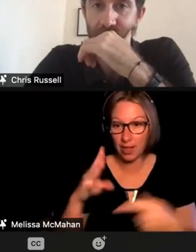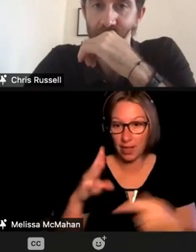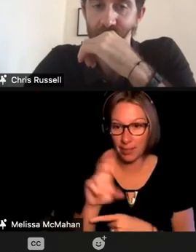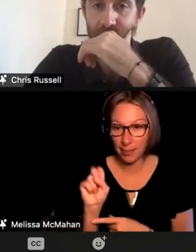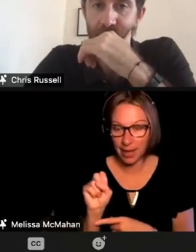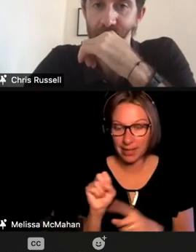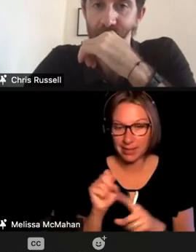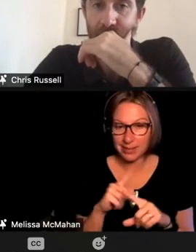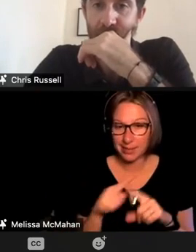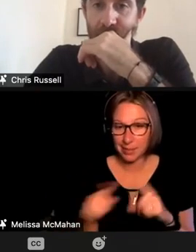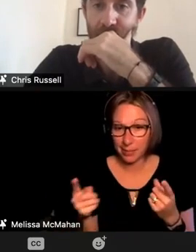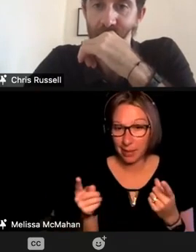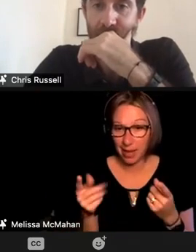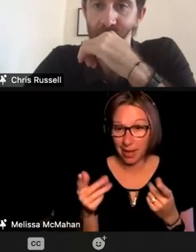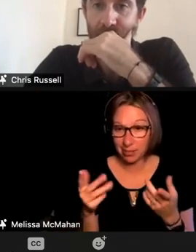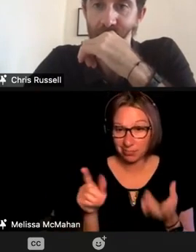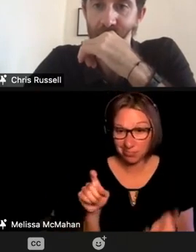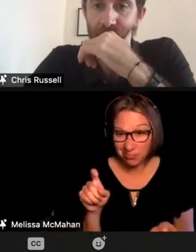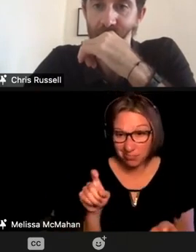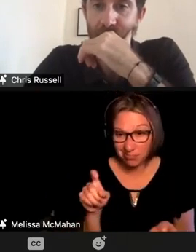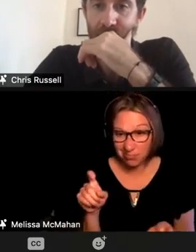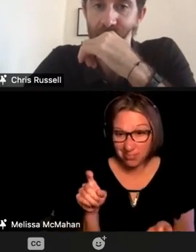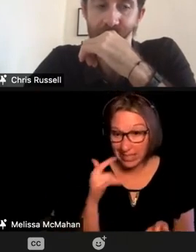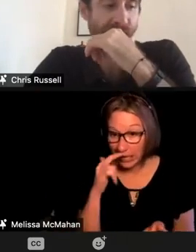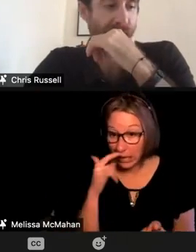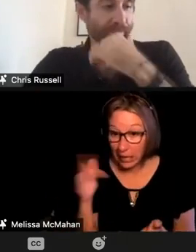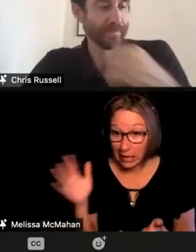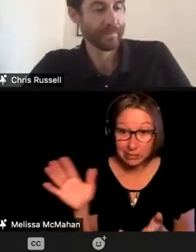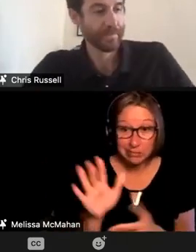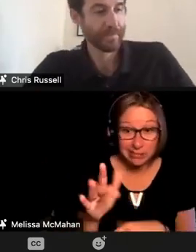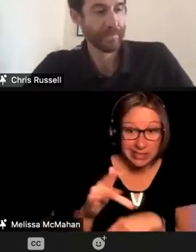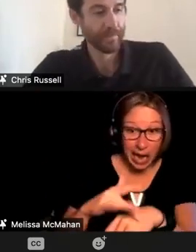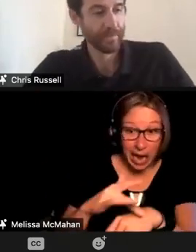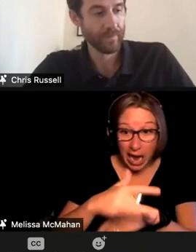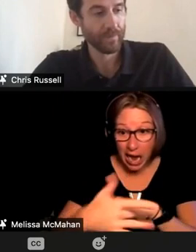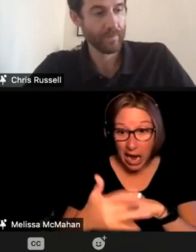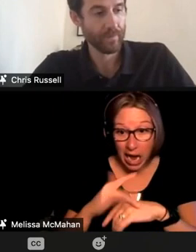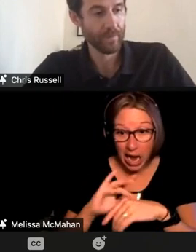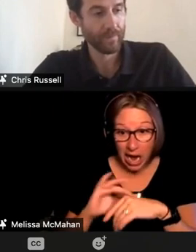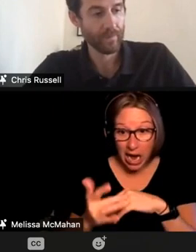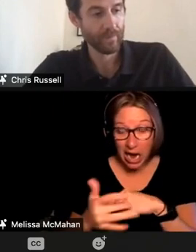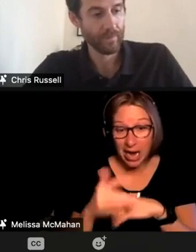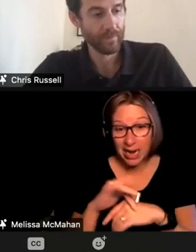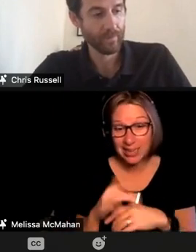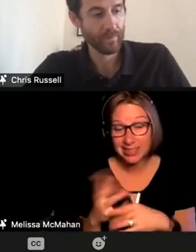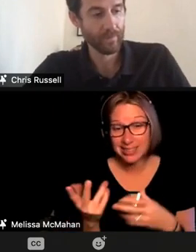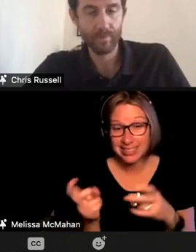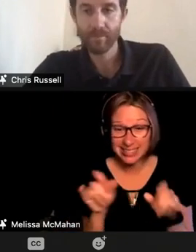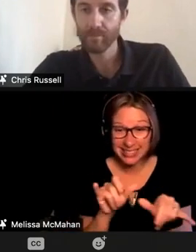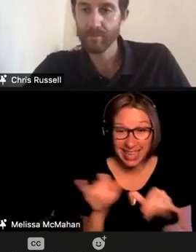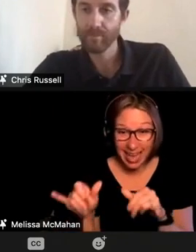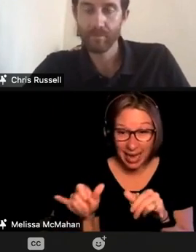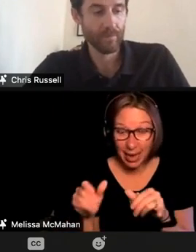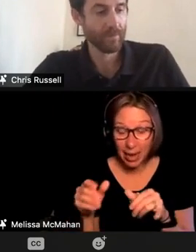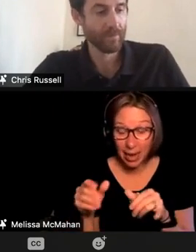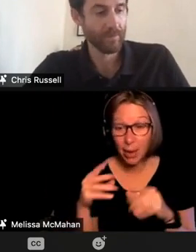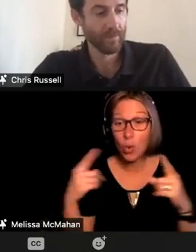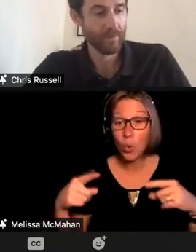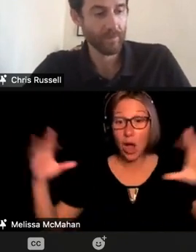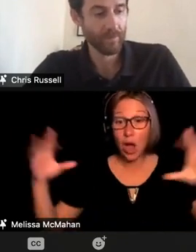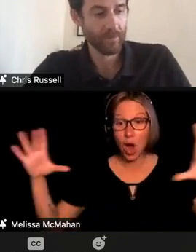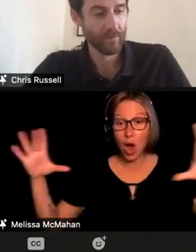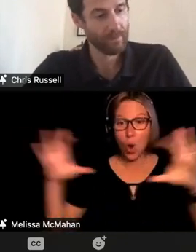how often do we have our kids feel what a wheel feels like? Is this the same feeling? It's in a miniature version. So all